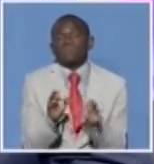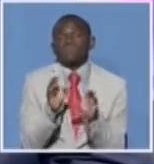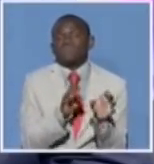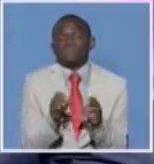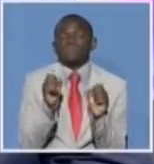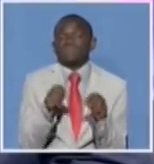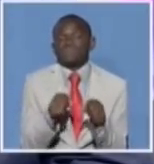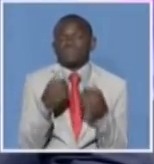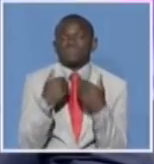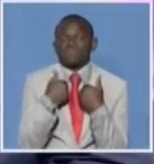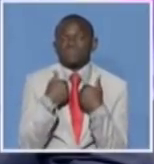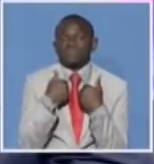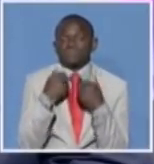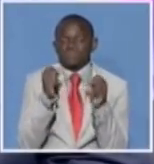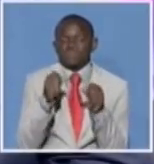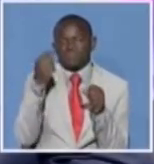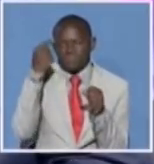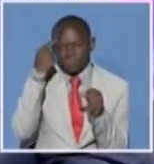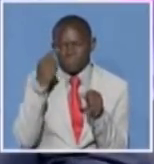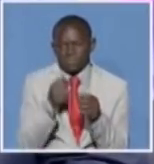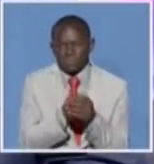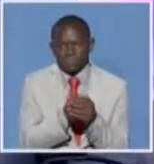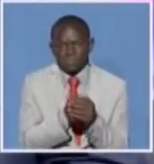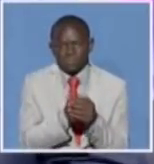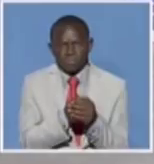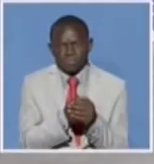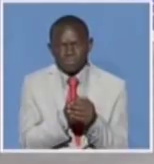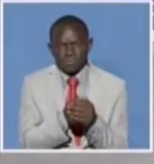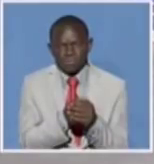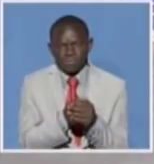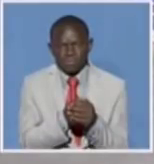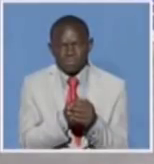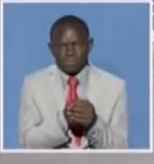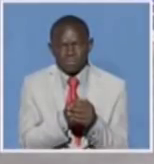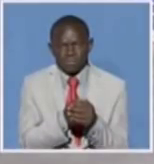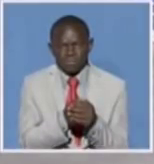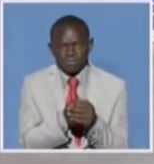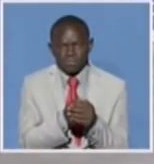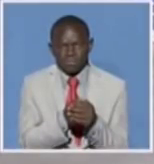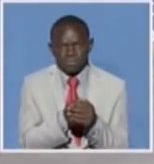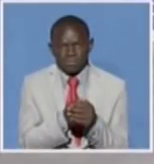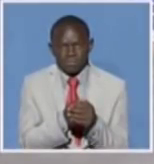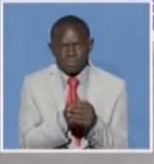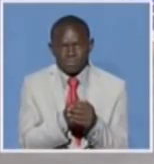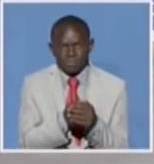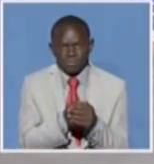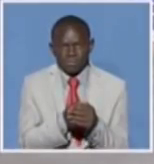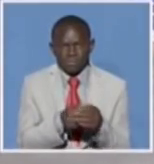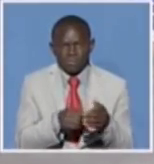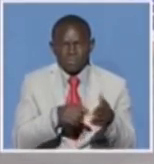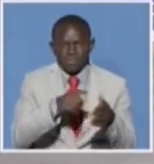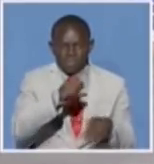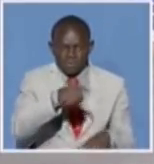appropriate decisions. However, are you investigating the part that marking keys also leaked?